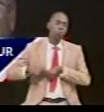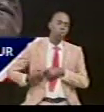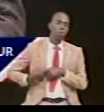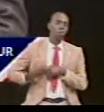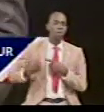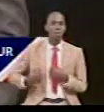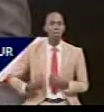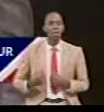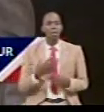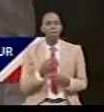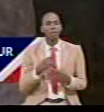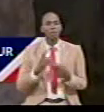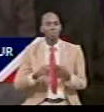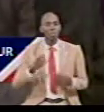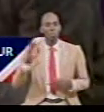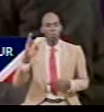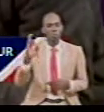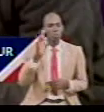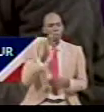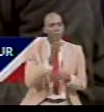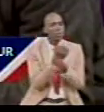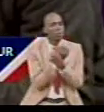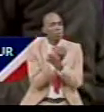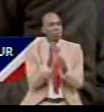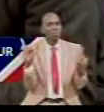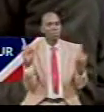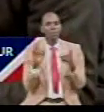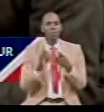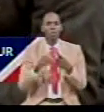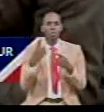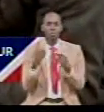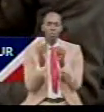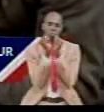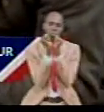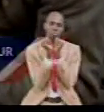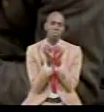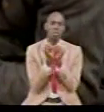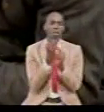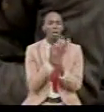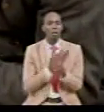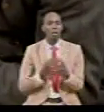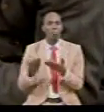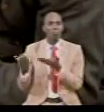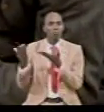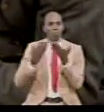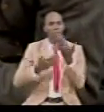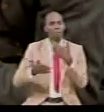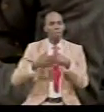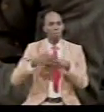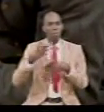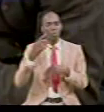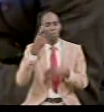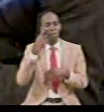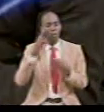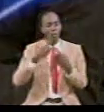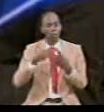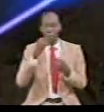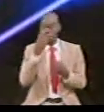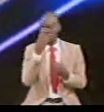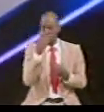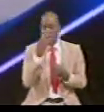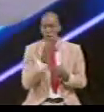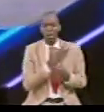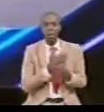to preach deliverance to the captives, and the recovering of sight to the blind. Look at this. And to